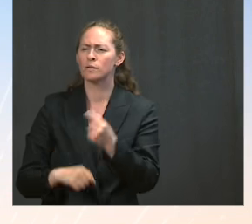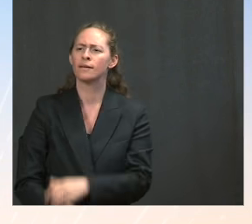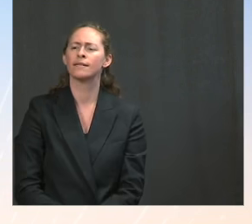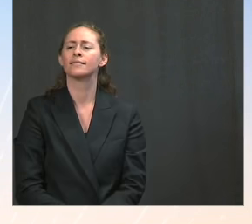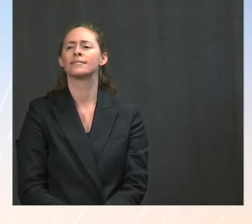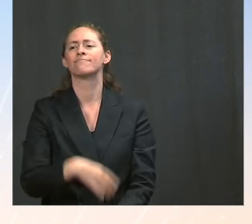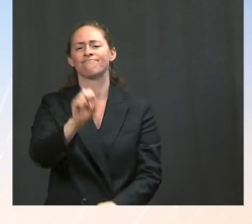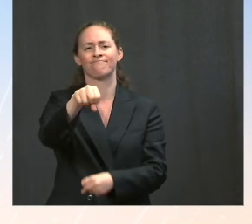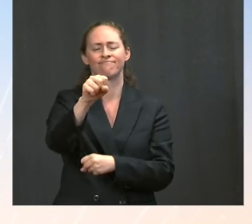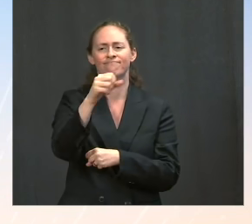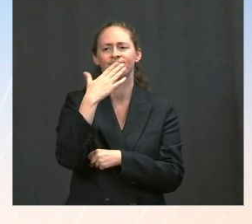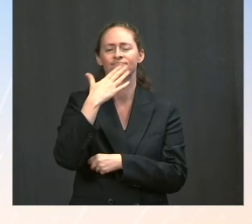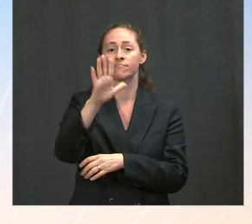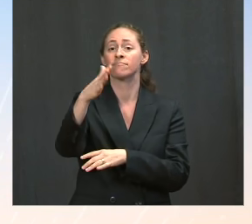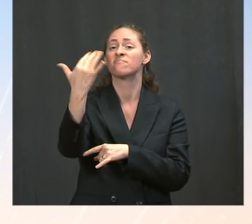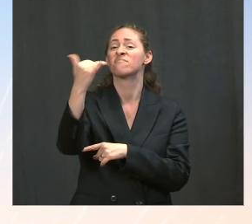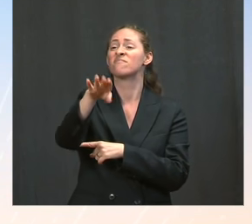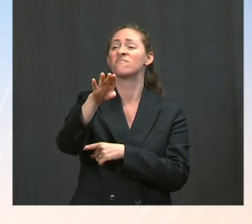website,